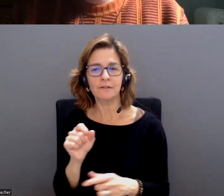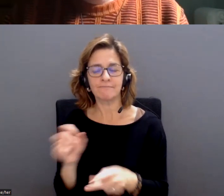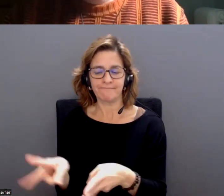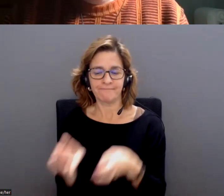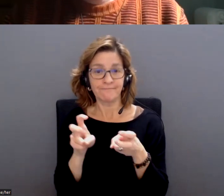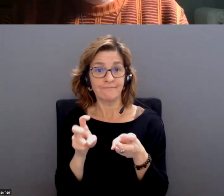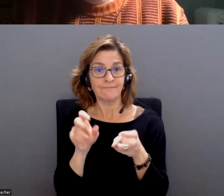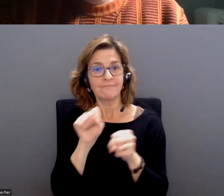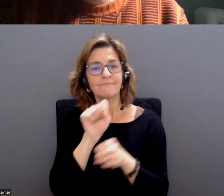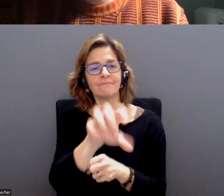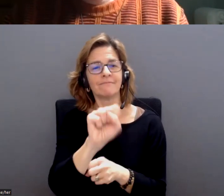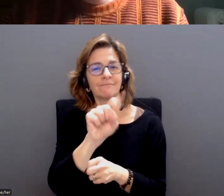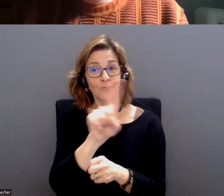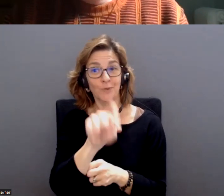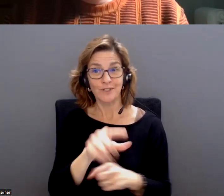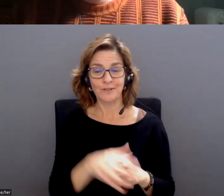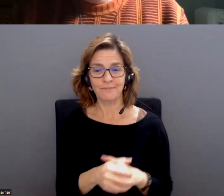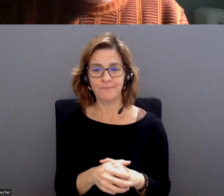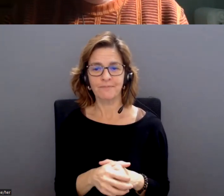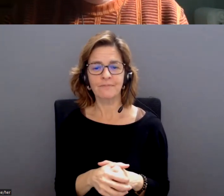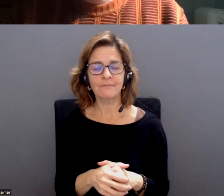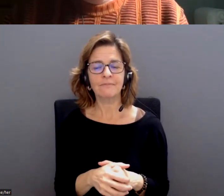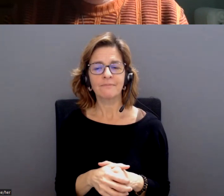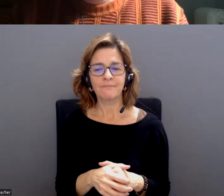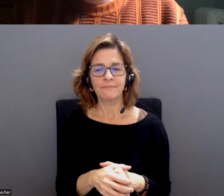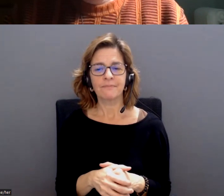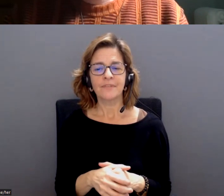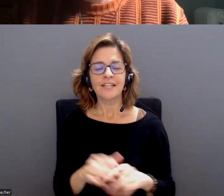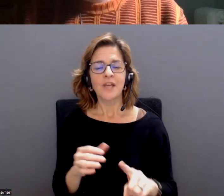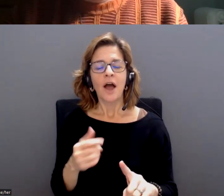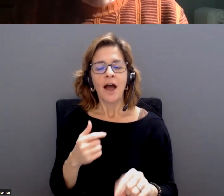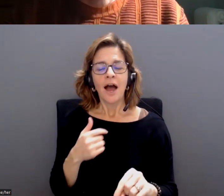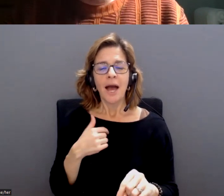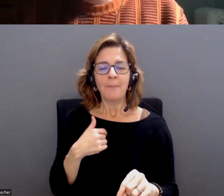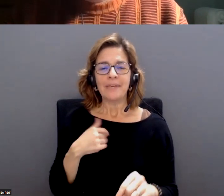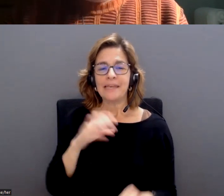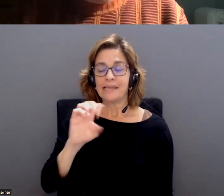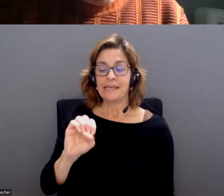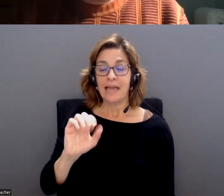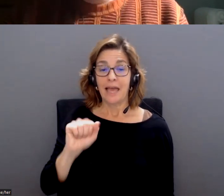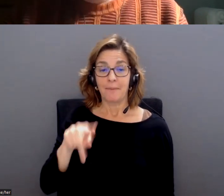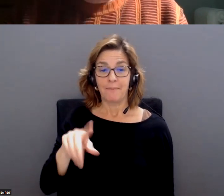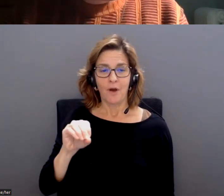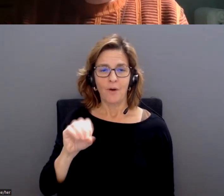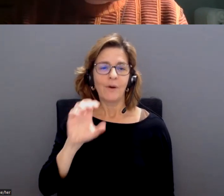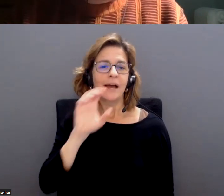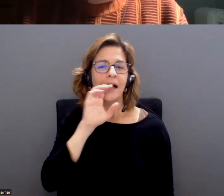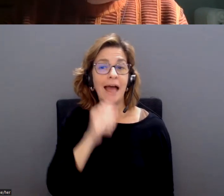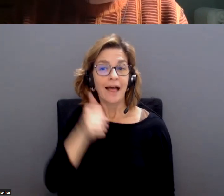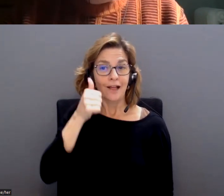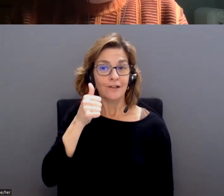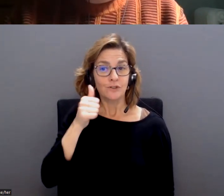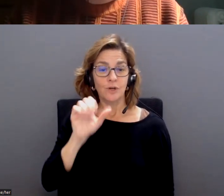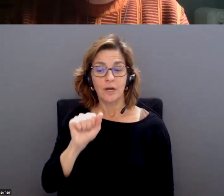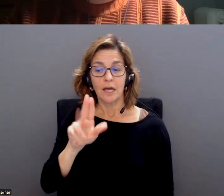to ask the senior specific, because through my lens, since we're Elder Abuse Ontario, I know through my